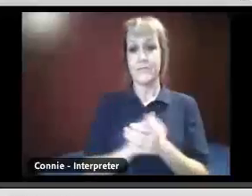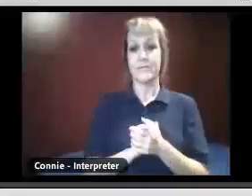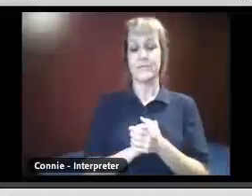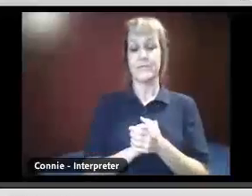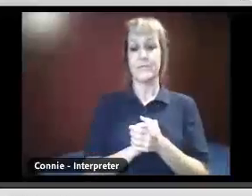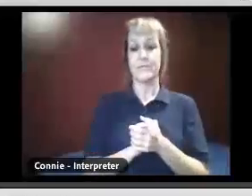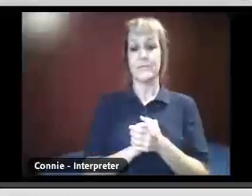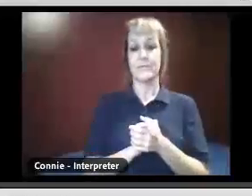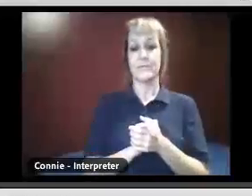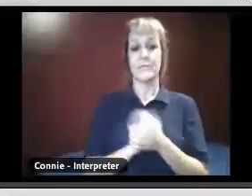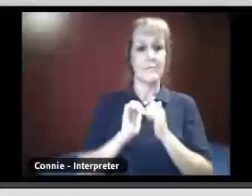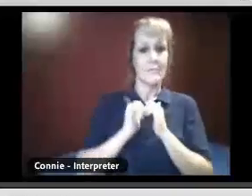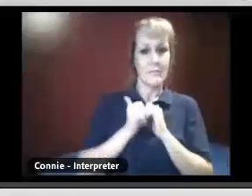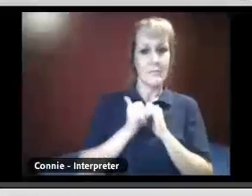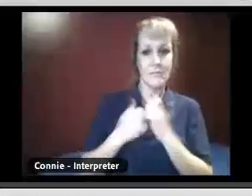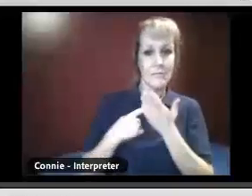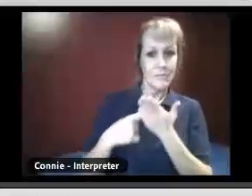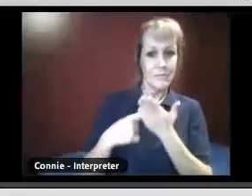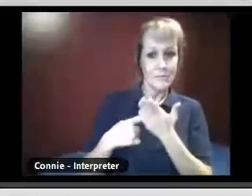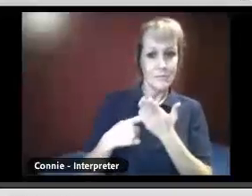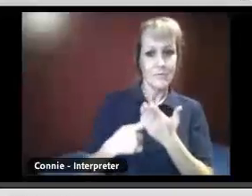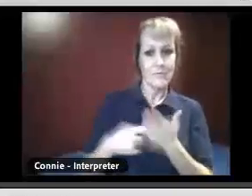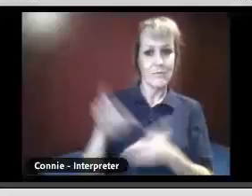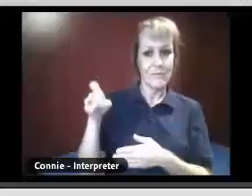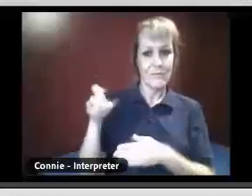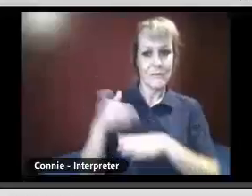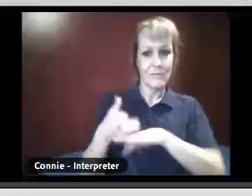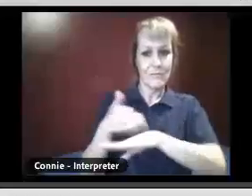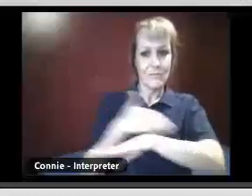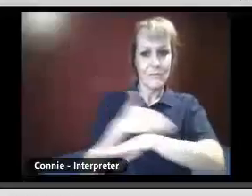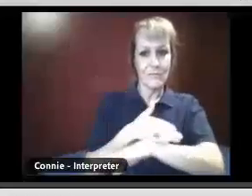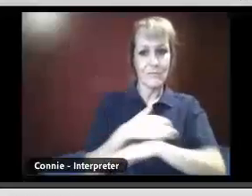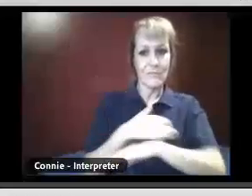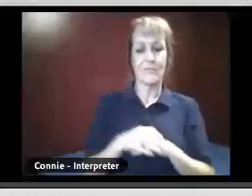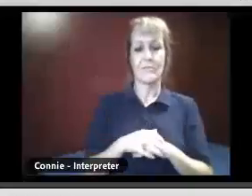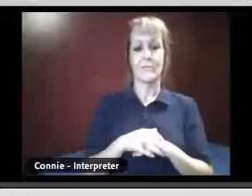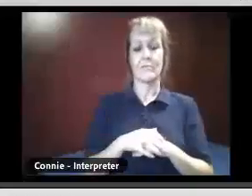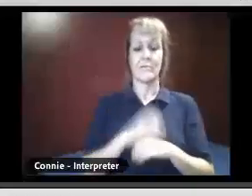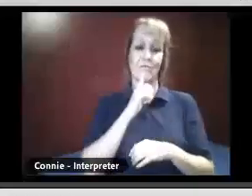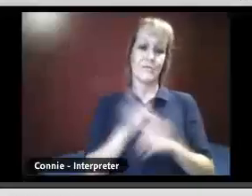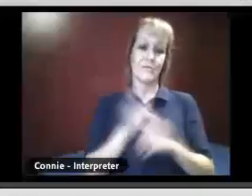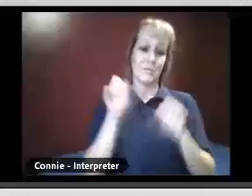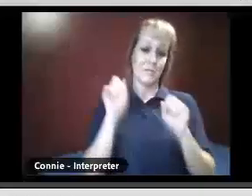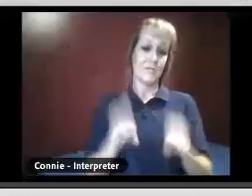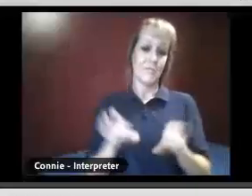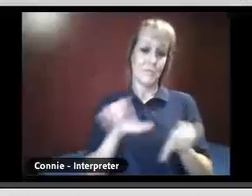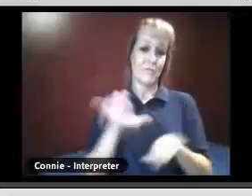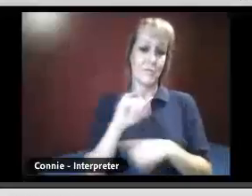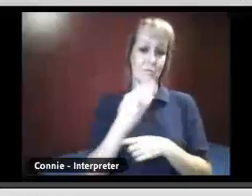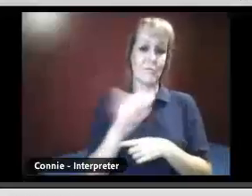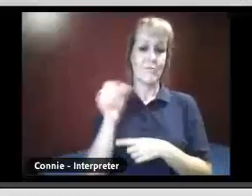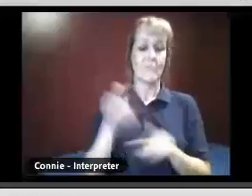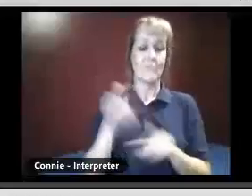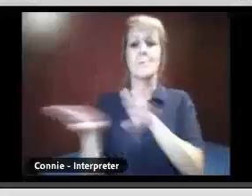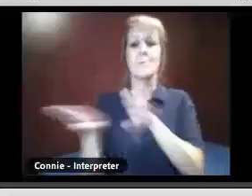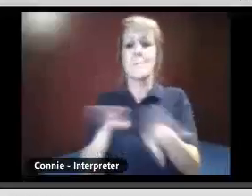How are you going to discuss his need for improvement in this area? Technically, he can do the job, but behavior-wise